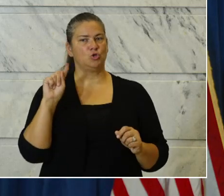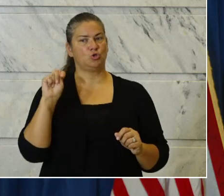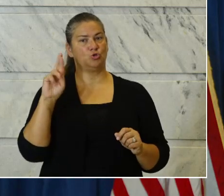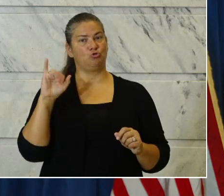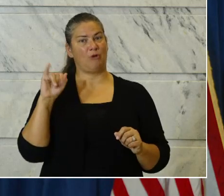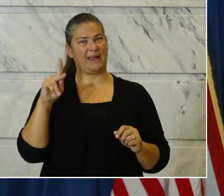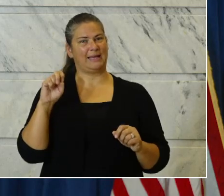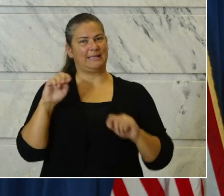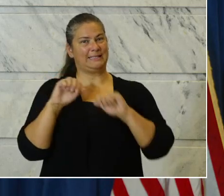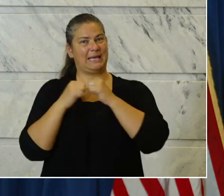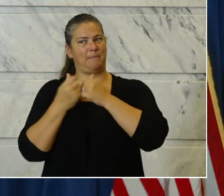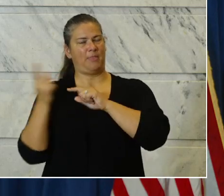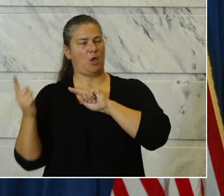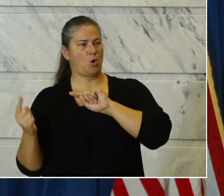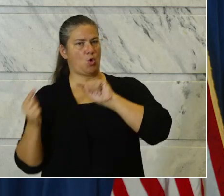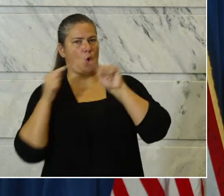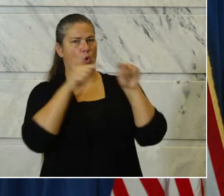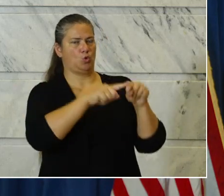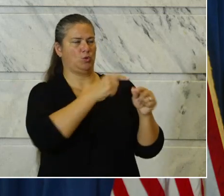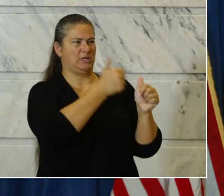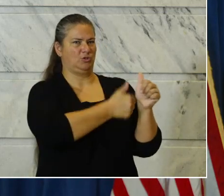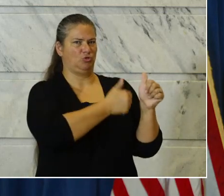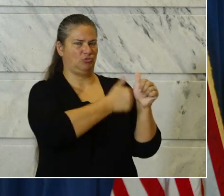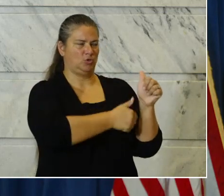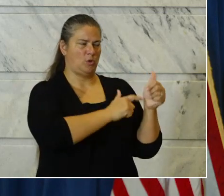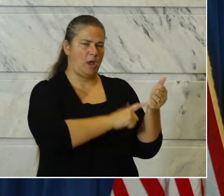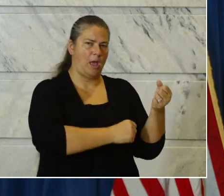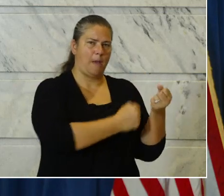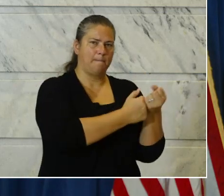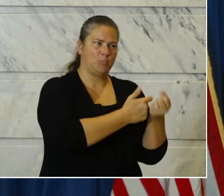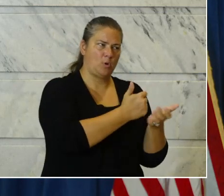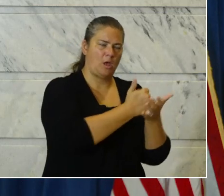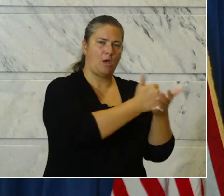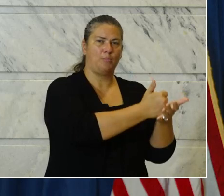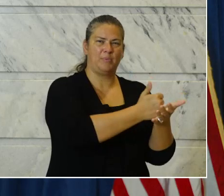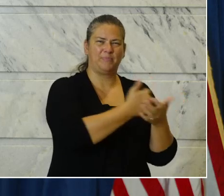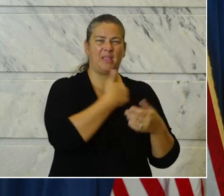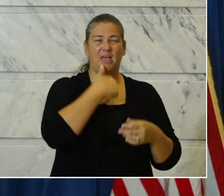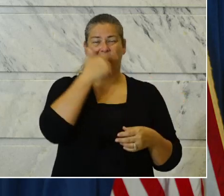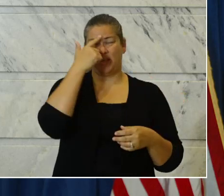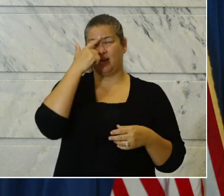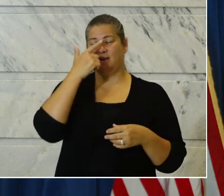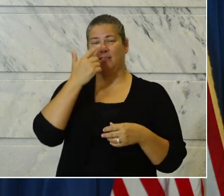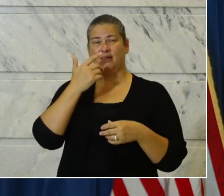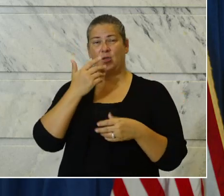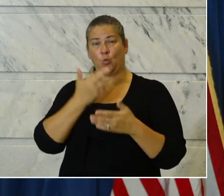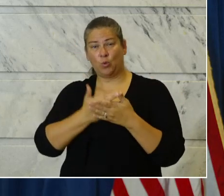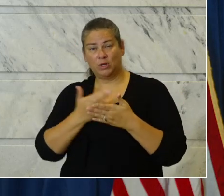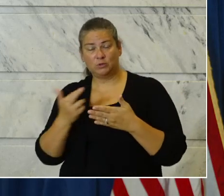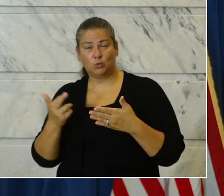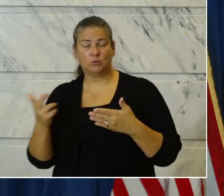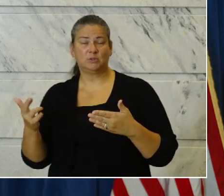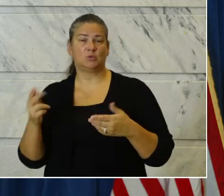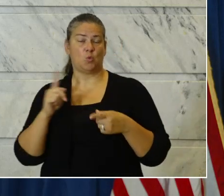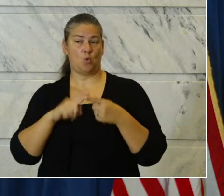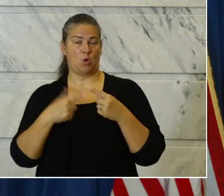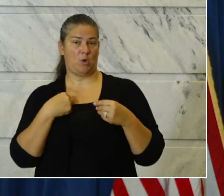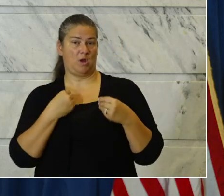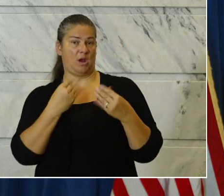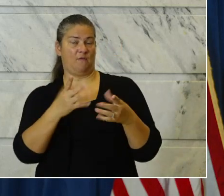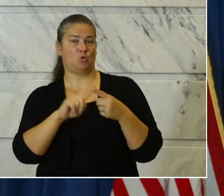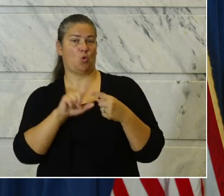out. I believe the amount of assistance, the amount of expertise, the amount of resources we provided to our long-term